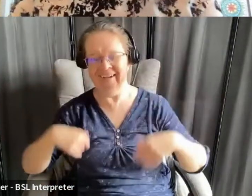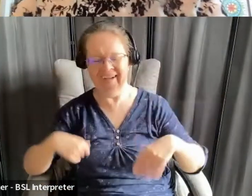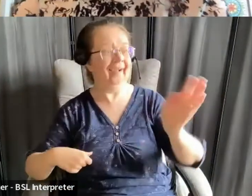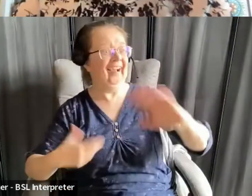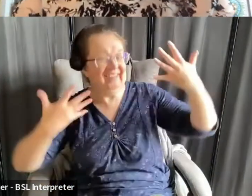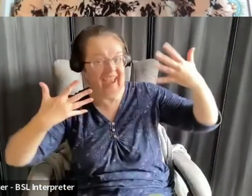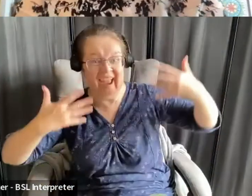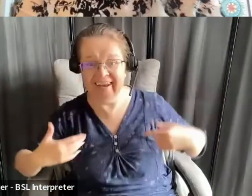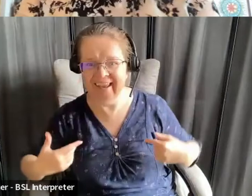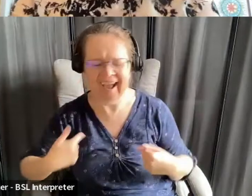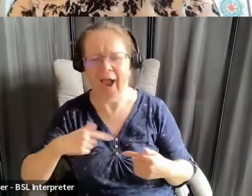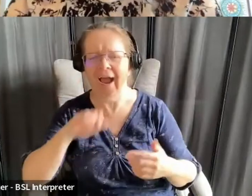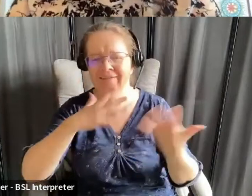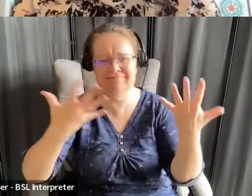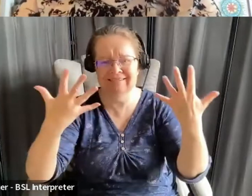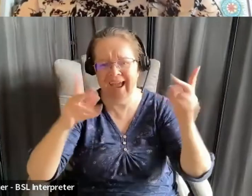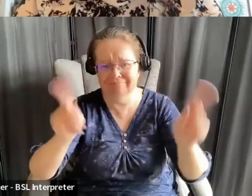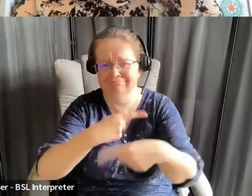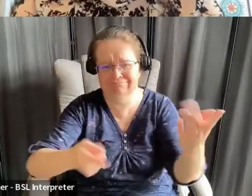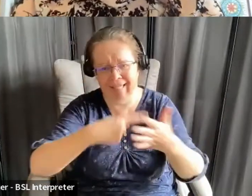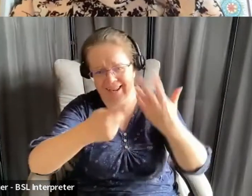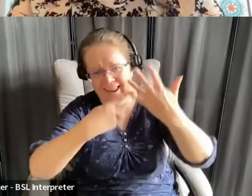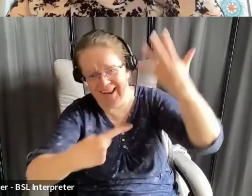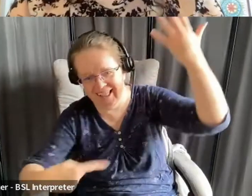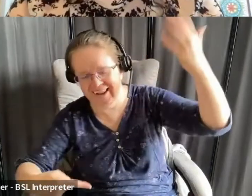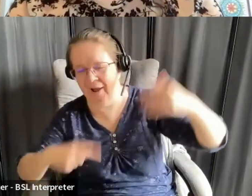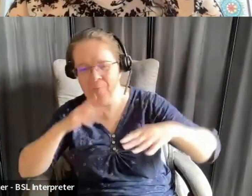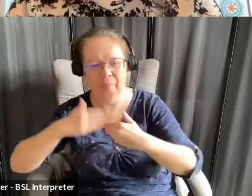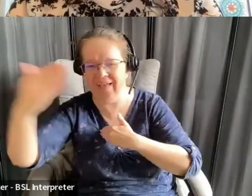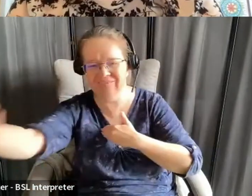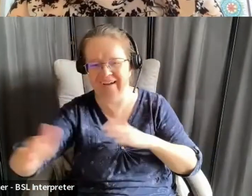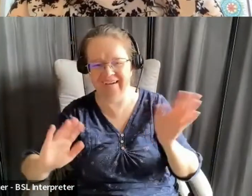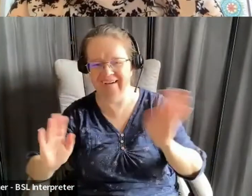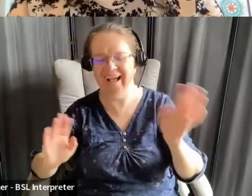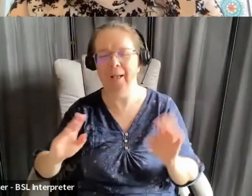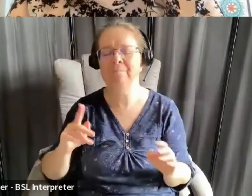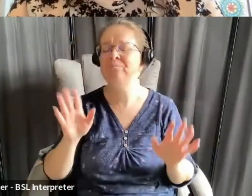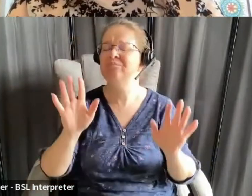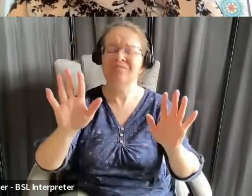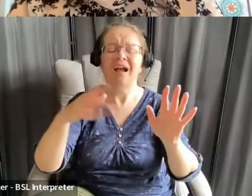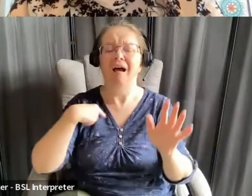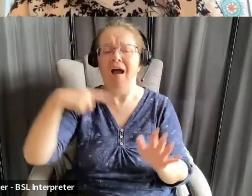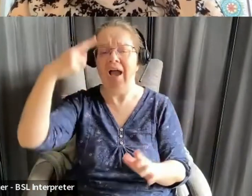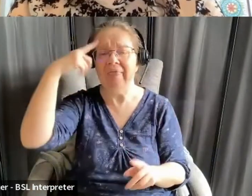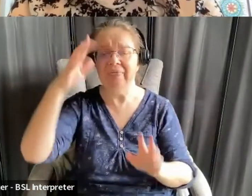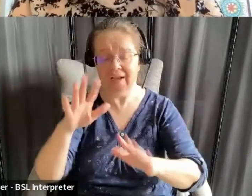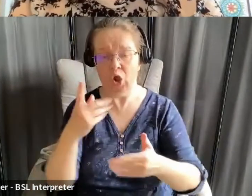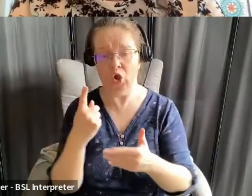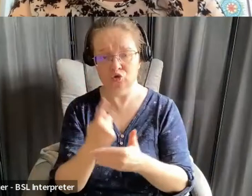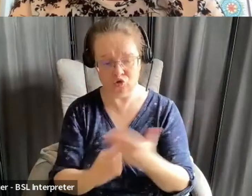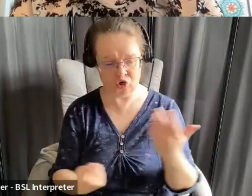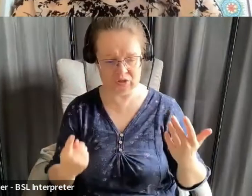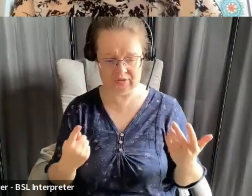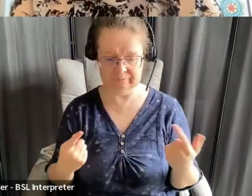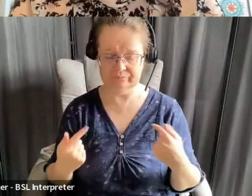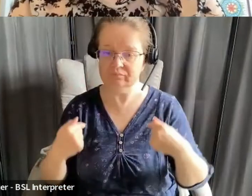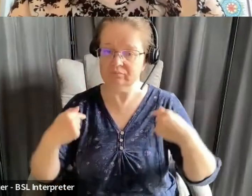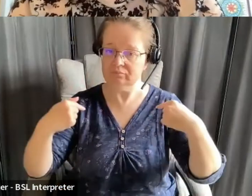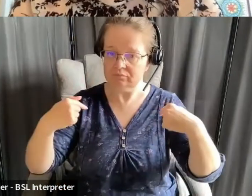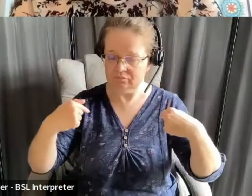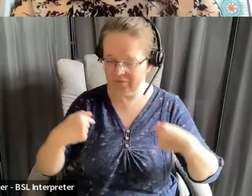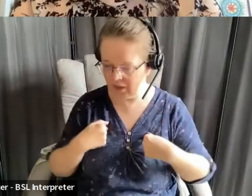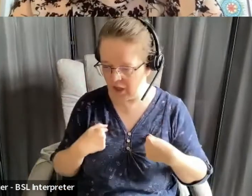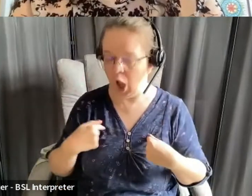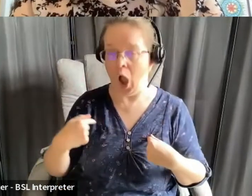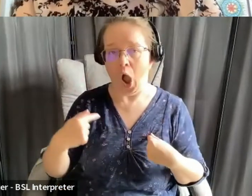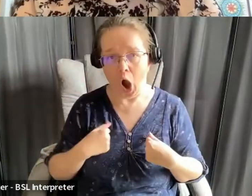I won't go that far. I think just reflect on ask a question, what do I want